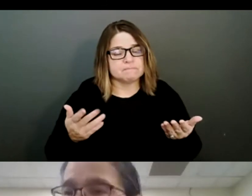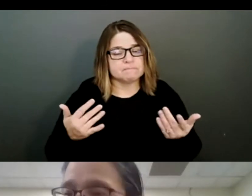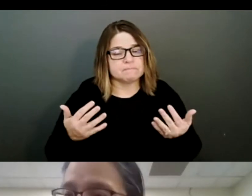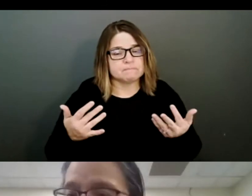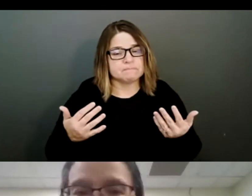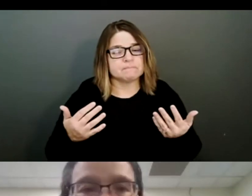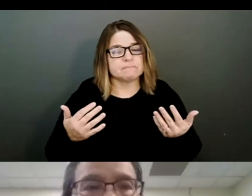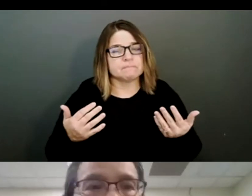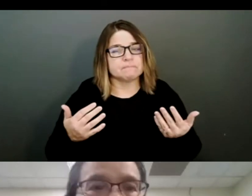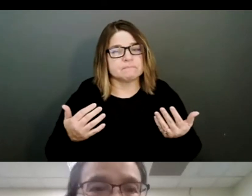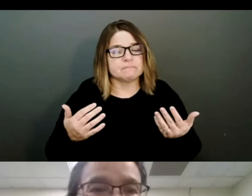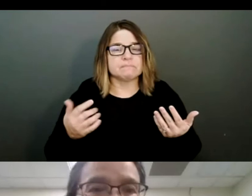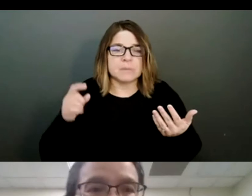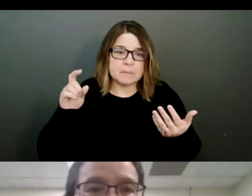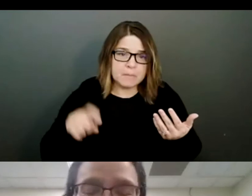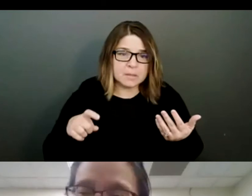kind of a natural